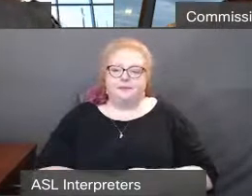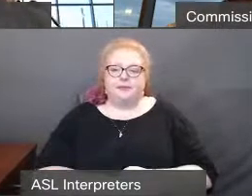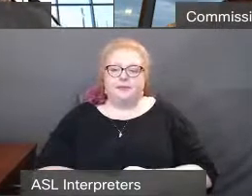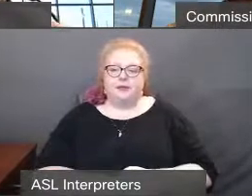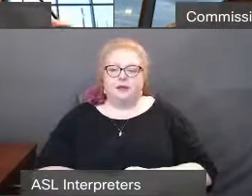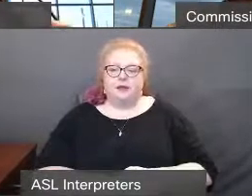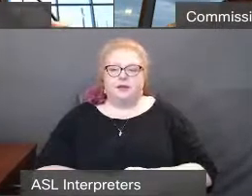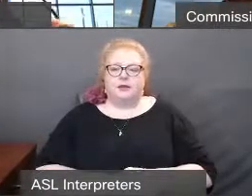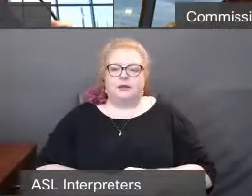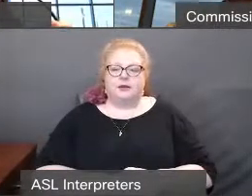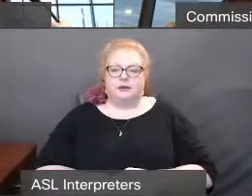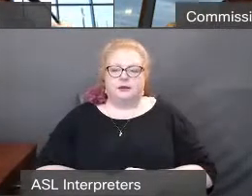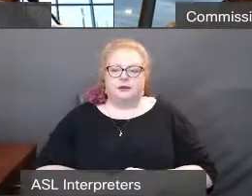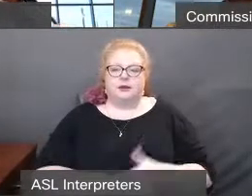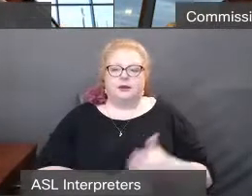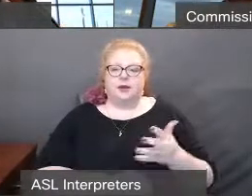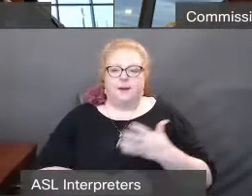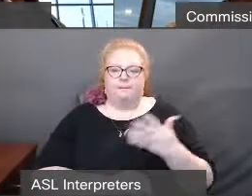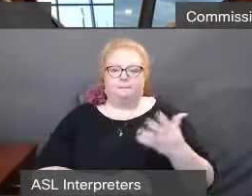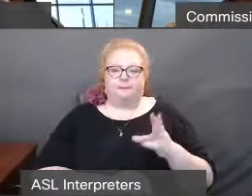The